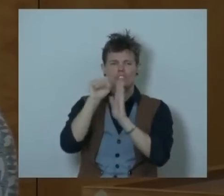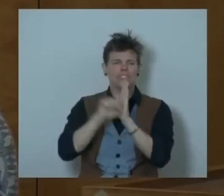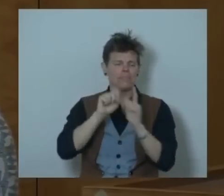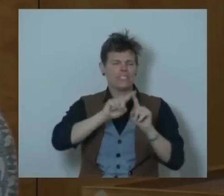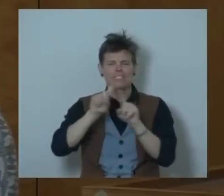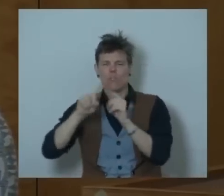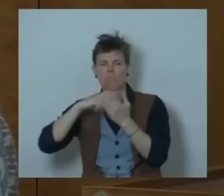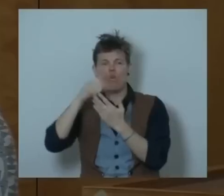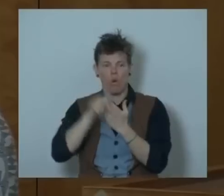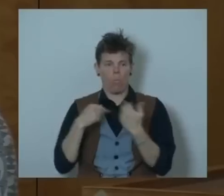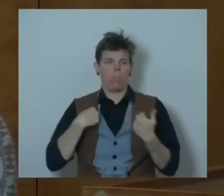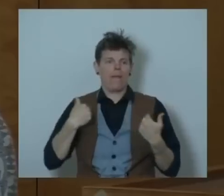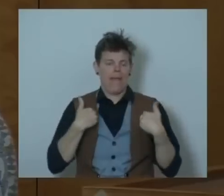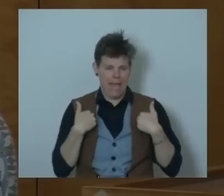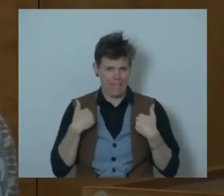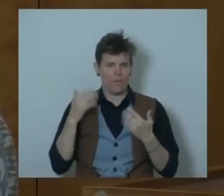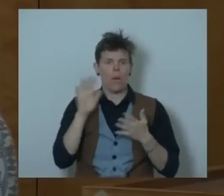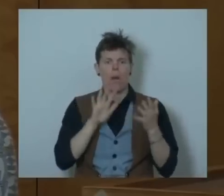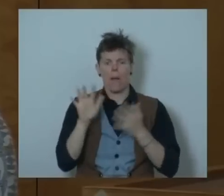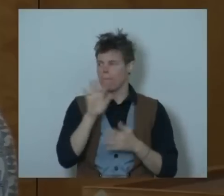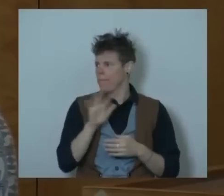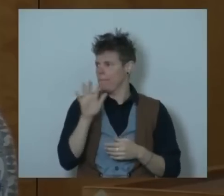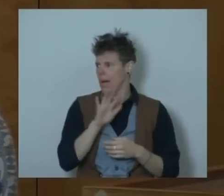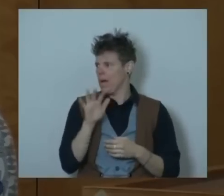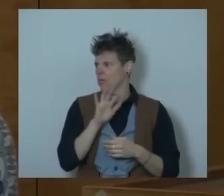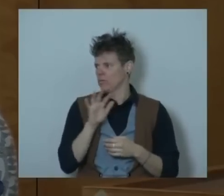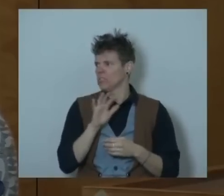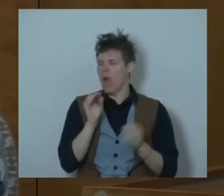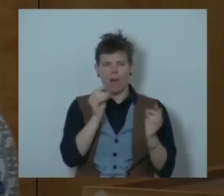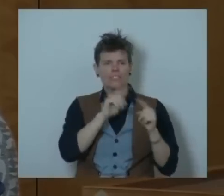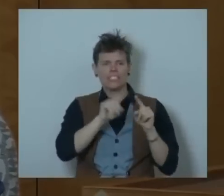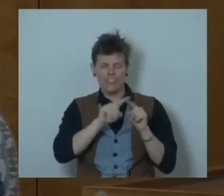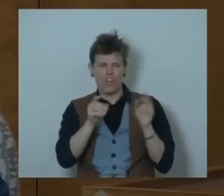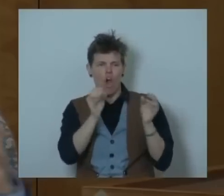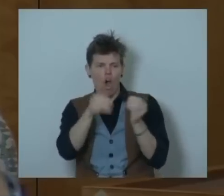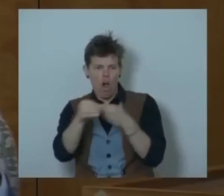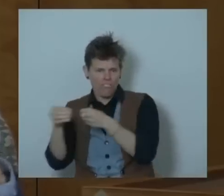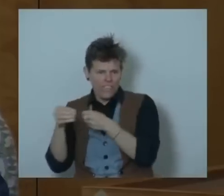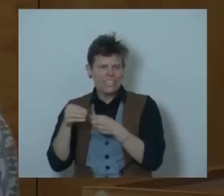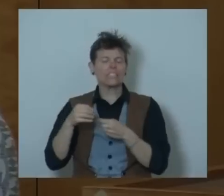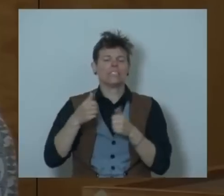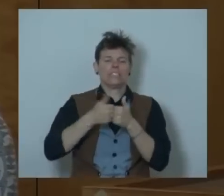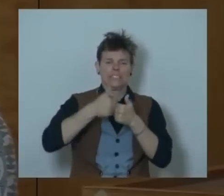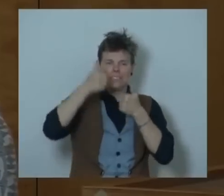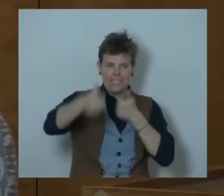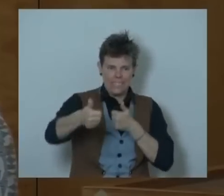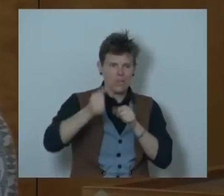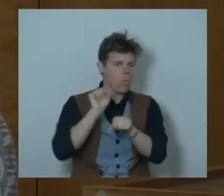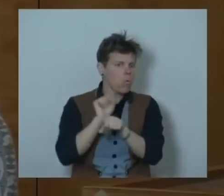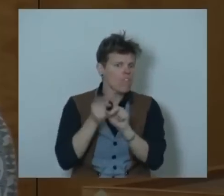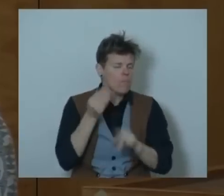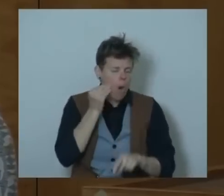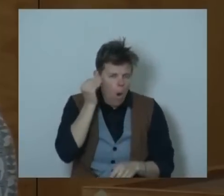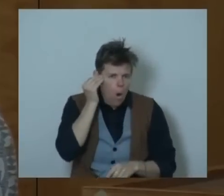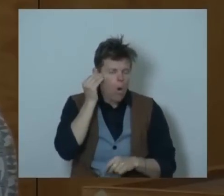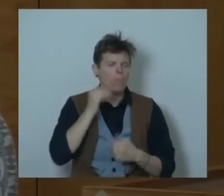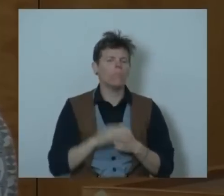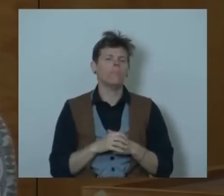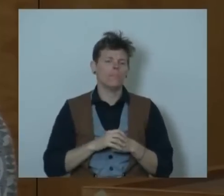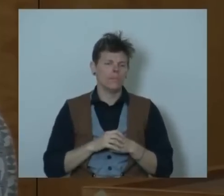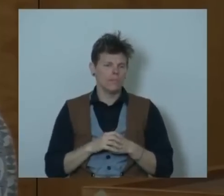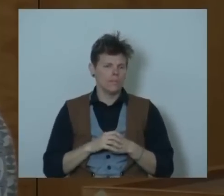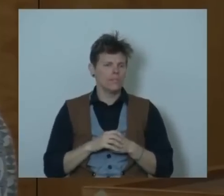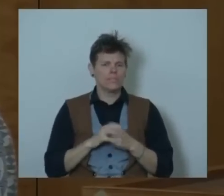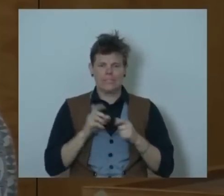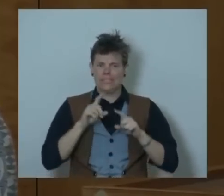our standard 46 offices around the state. They're working at home in a call center that's 2.5 times bigger than it used to be. We're